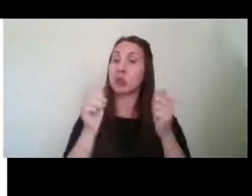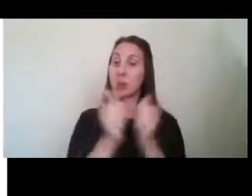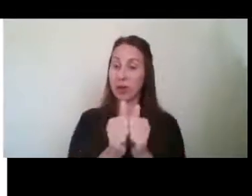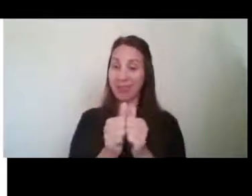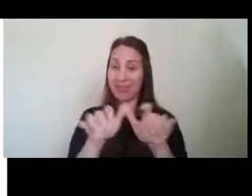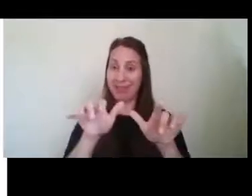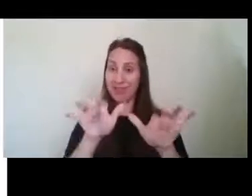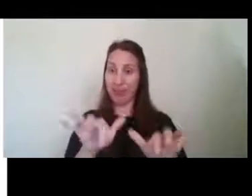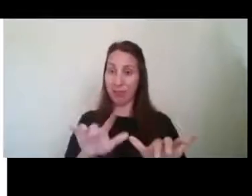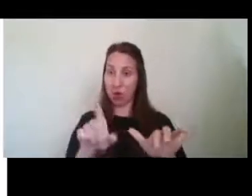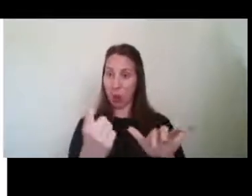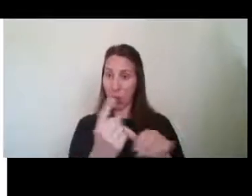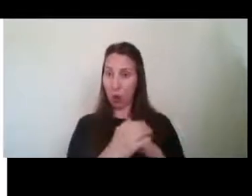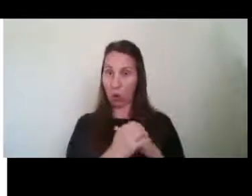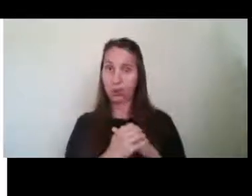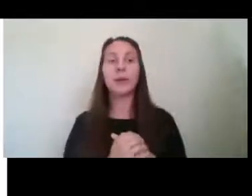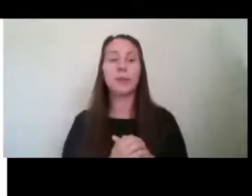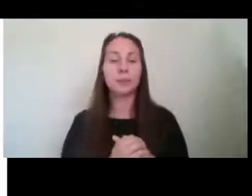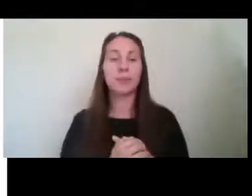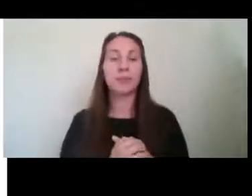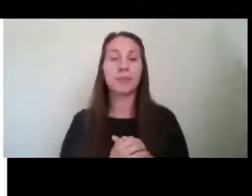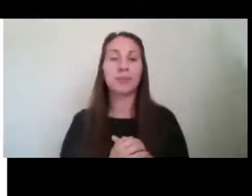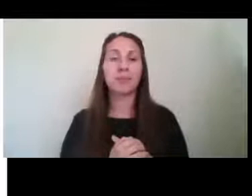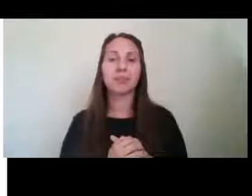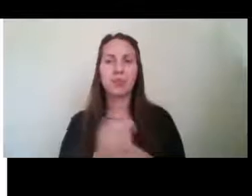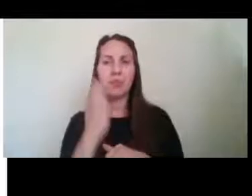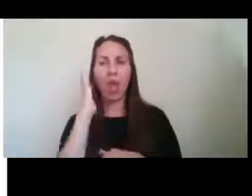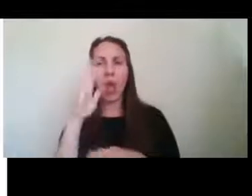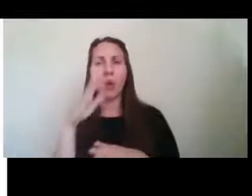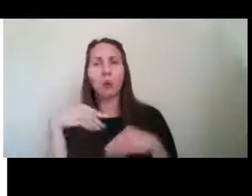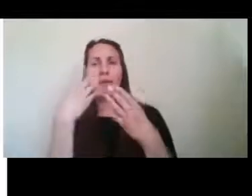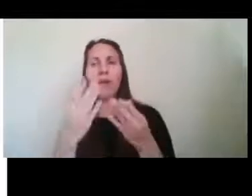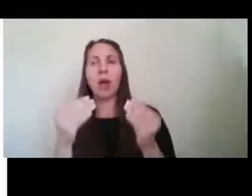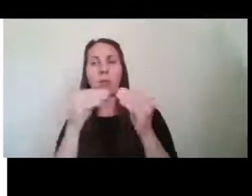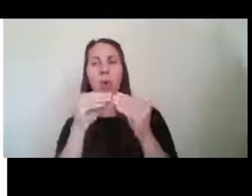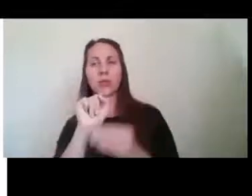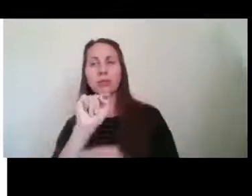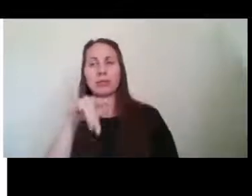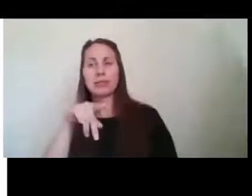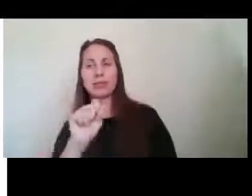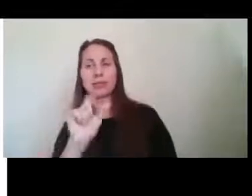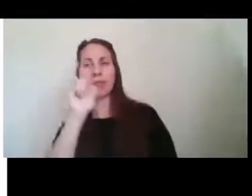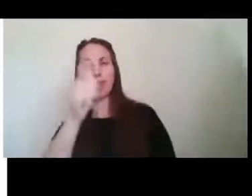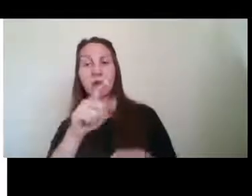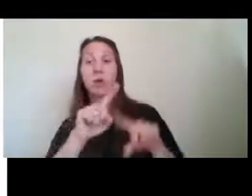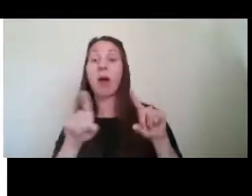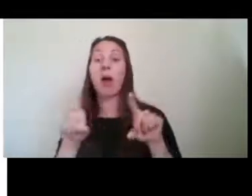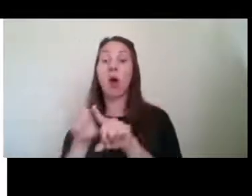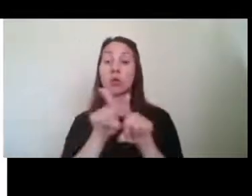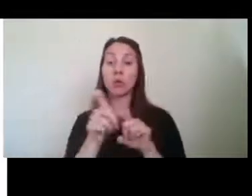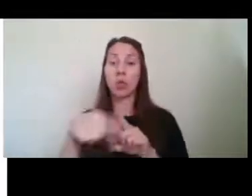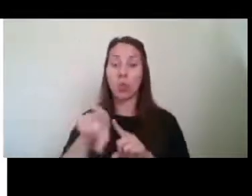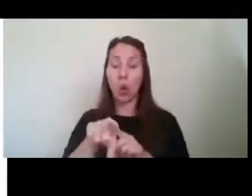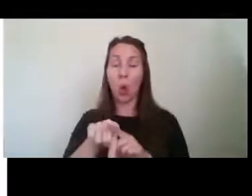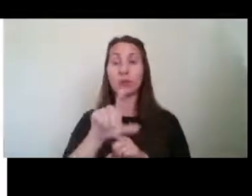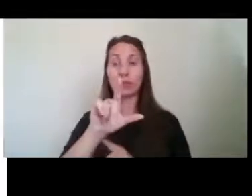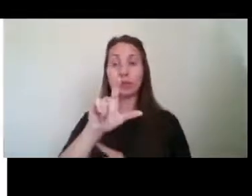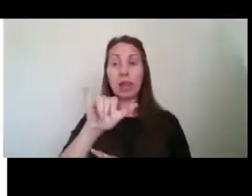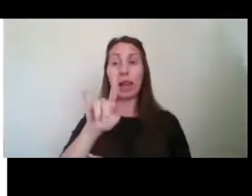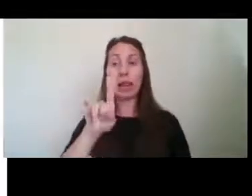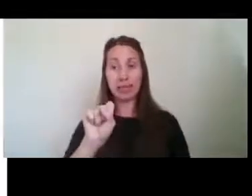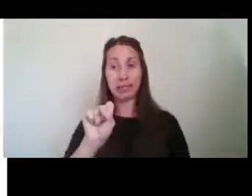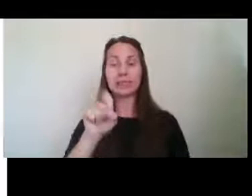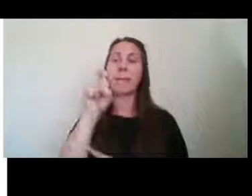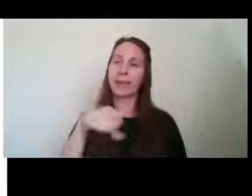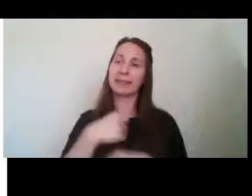your website, and I'll give some more tips about that in a little bit. But links should also make sense out of context. People who are blind, like